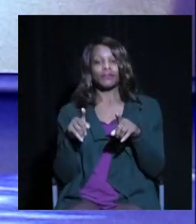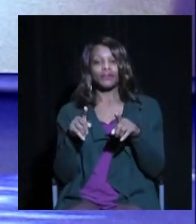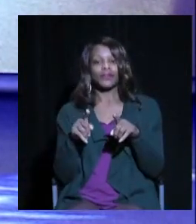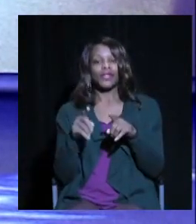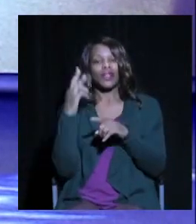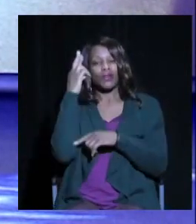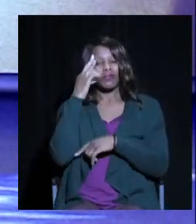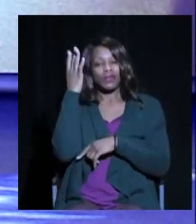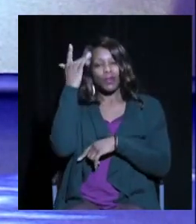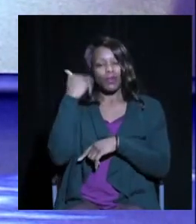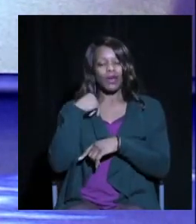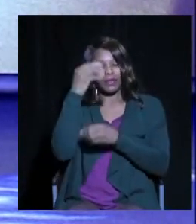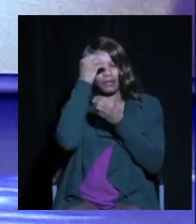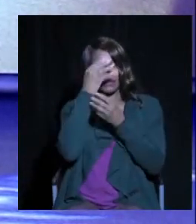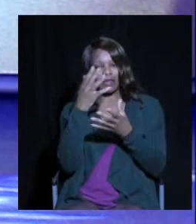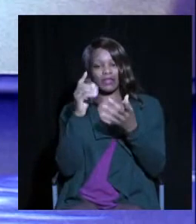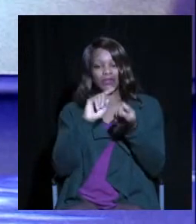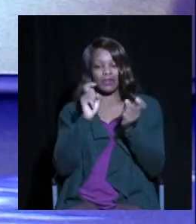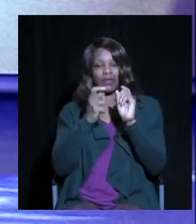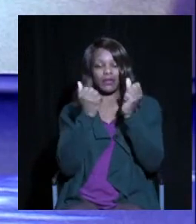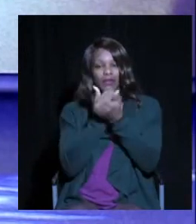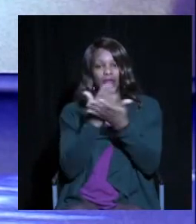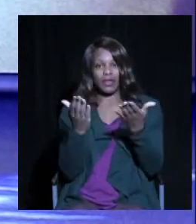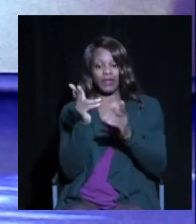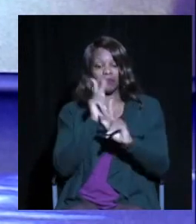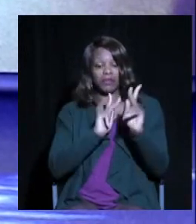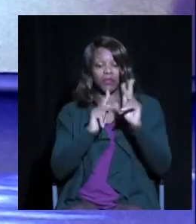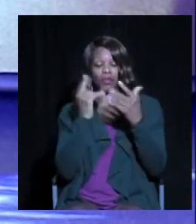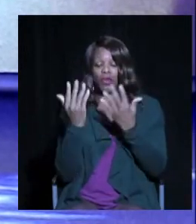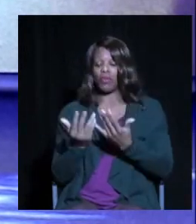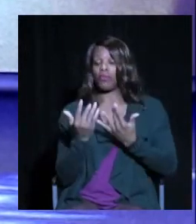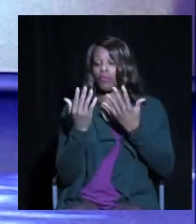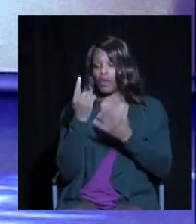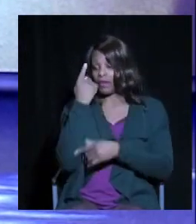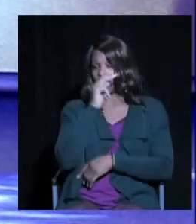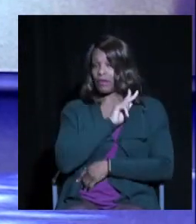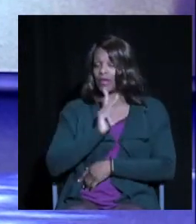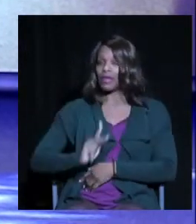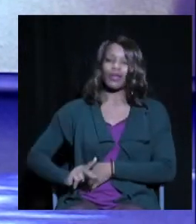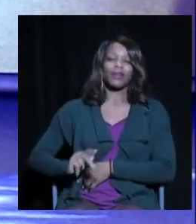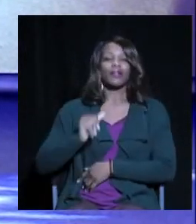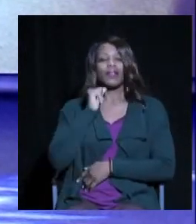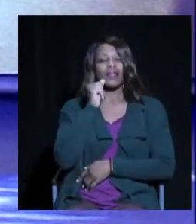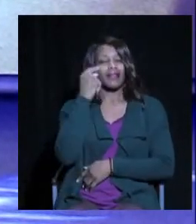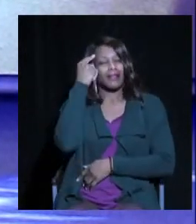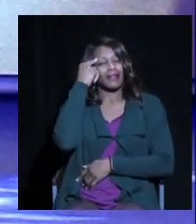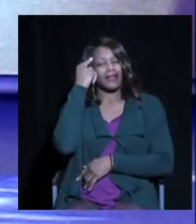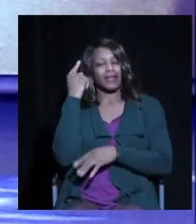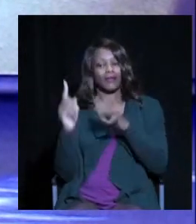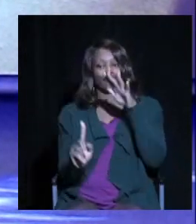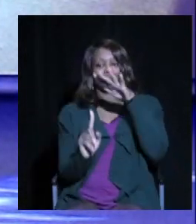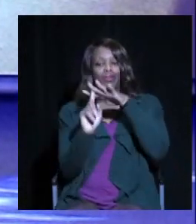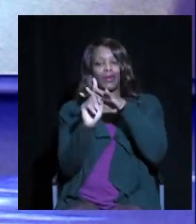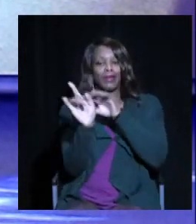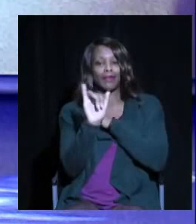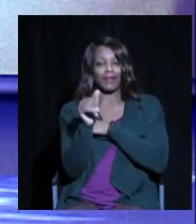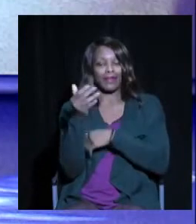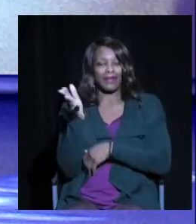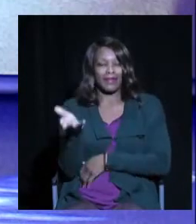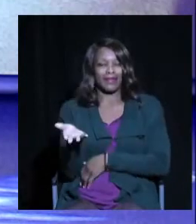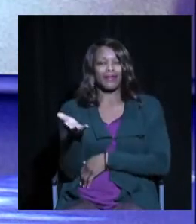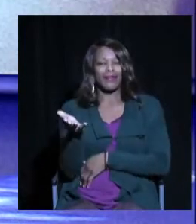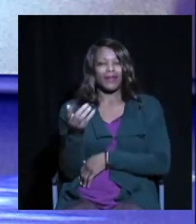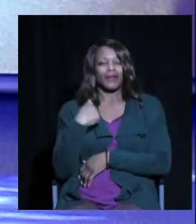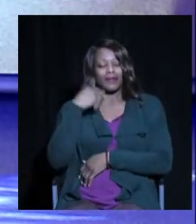this news changes everything, because even people who are awaiting a king, this isn't how they thought he would come. When we think of Jesus